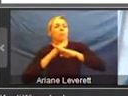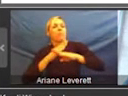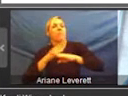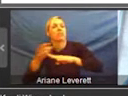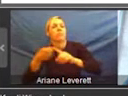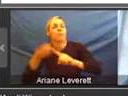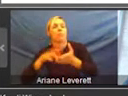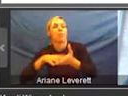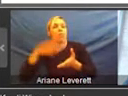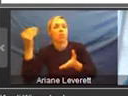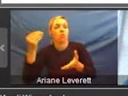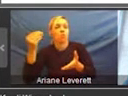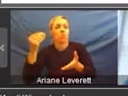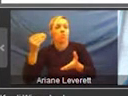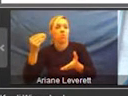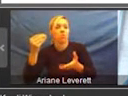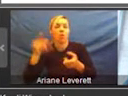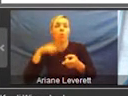of the classroom.